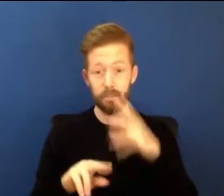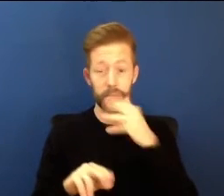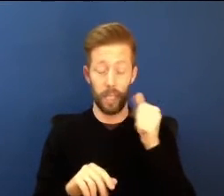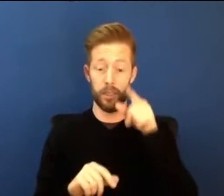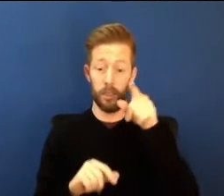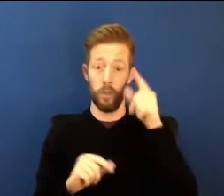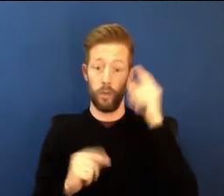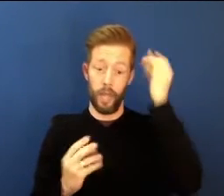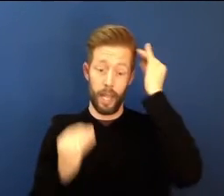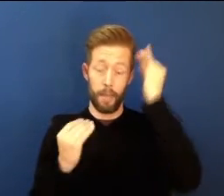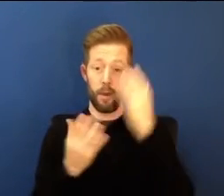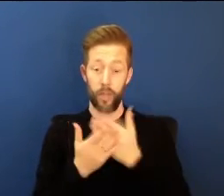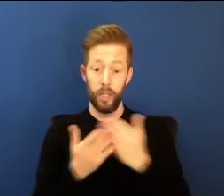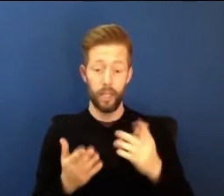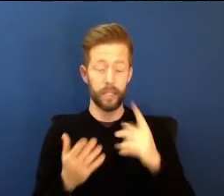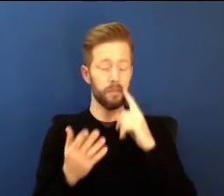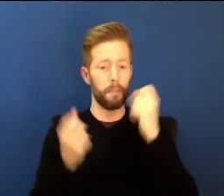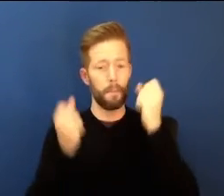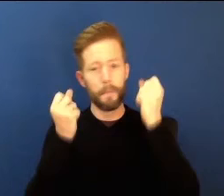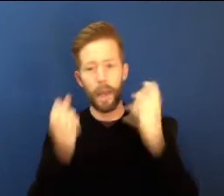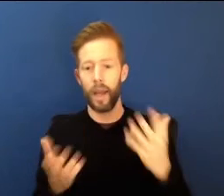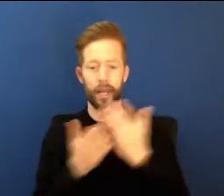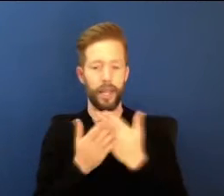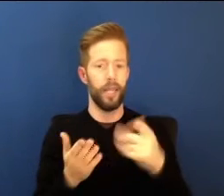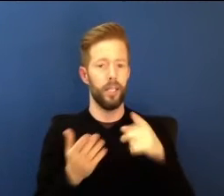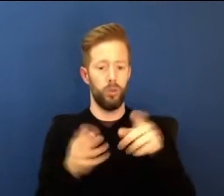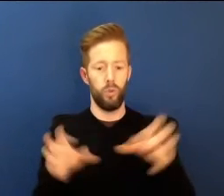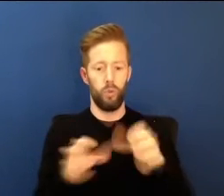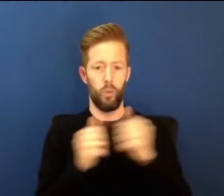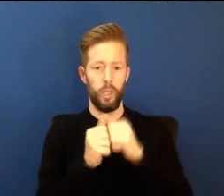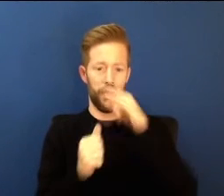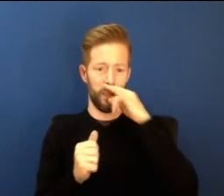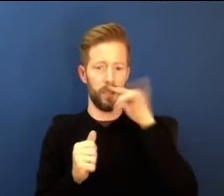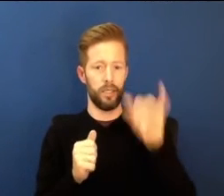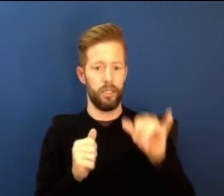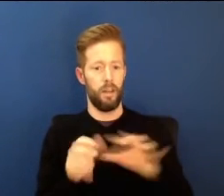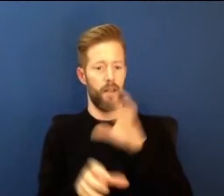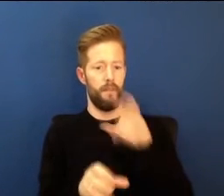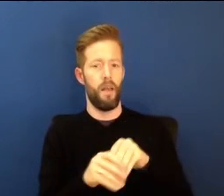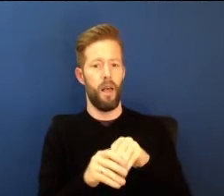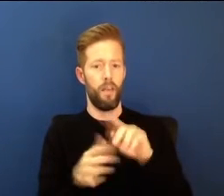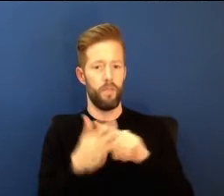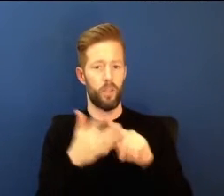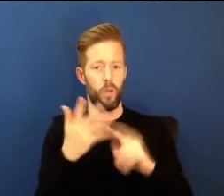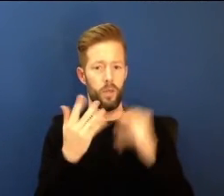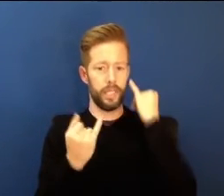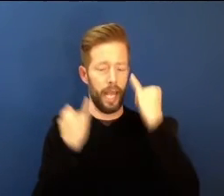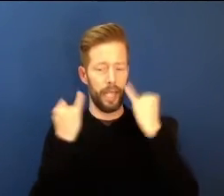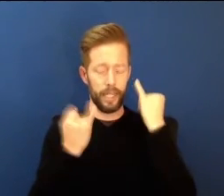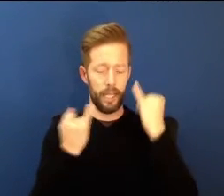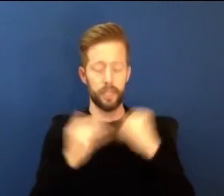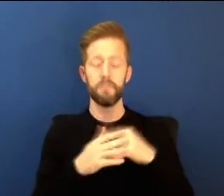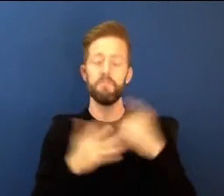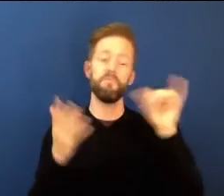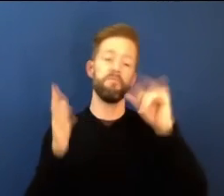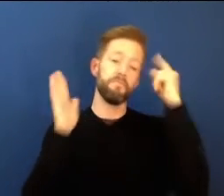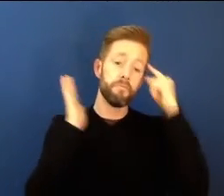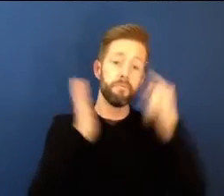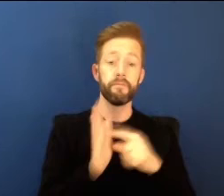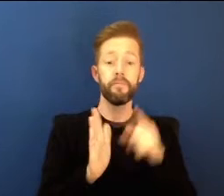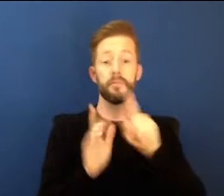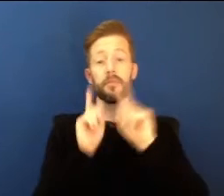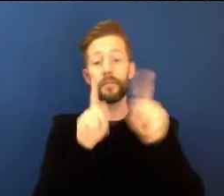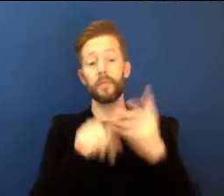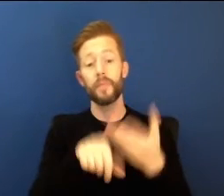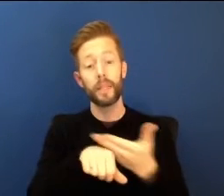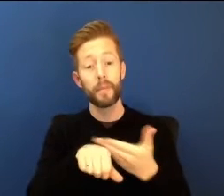because when you think about these things, there's lots of things that you do with kids that involve these ideas. If you